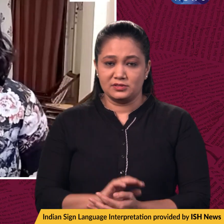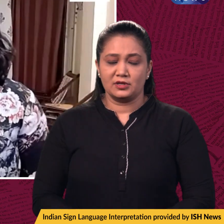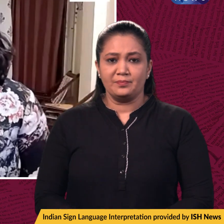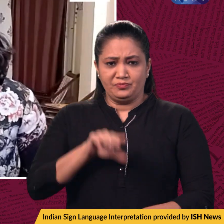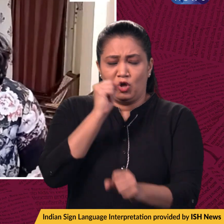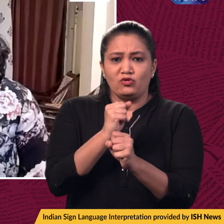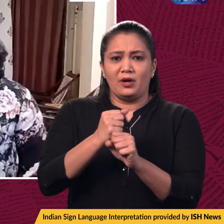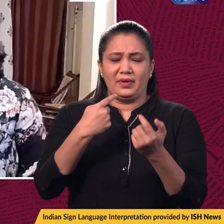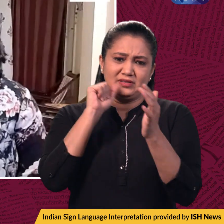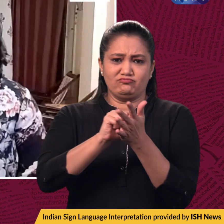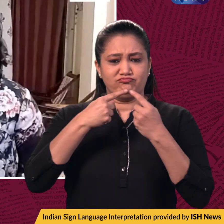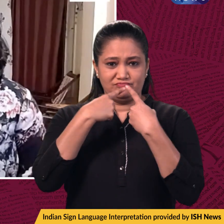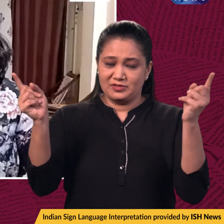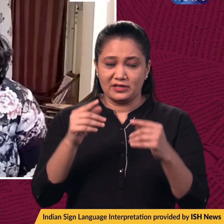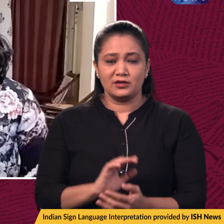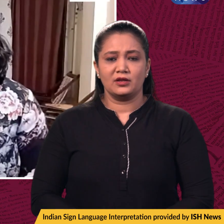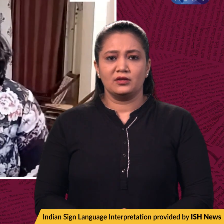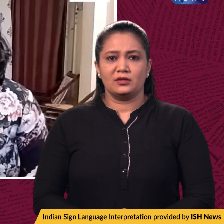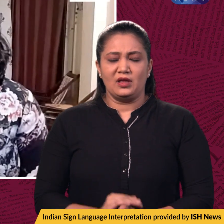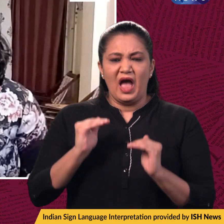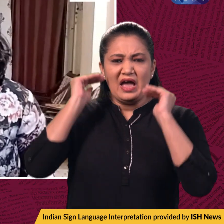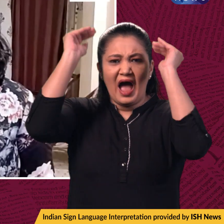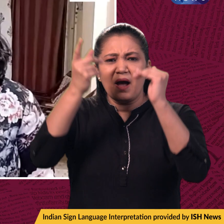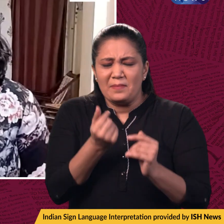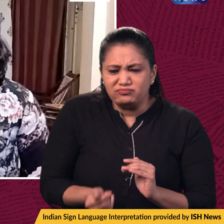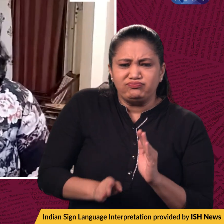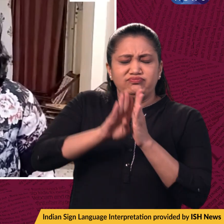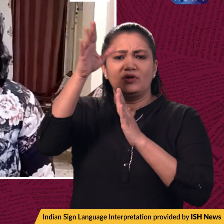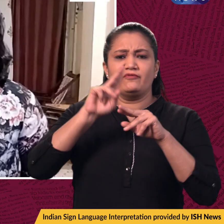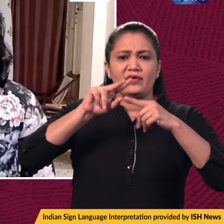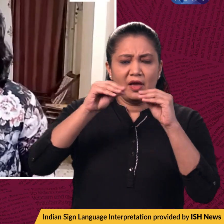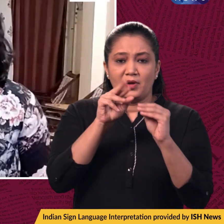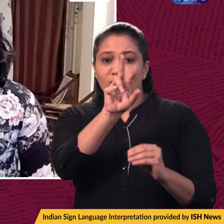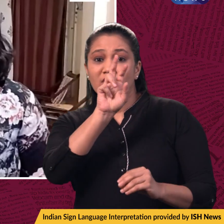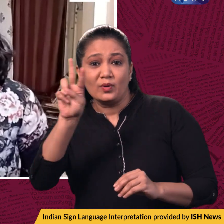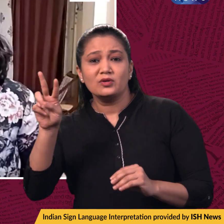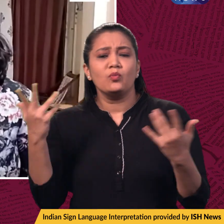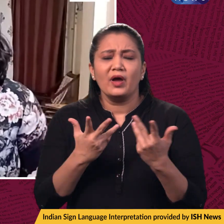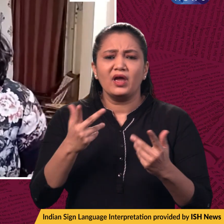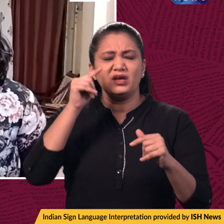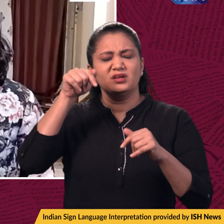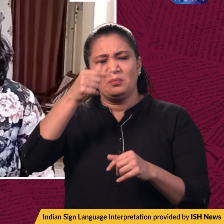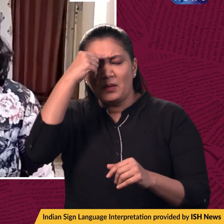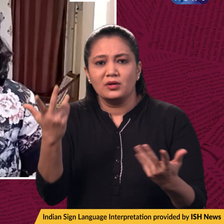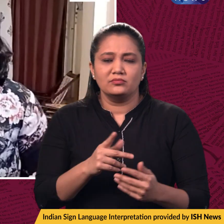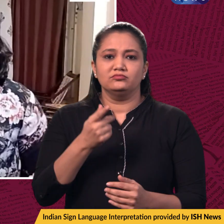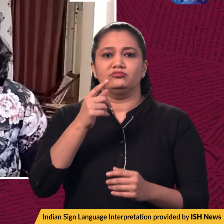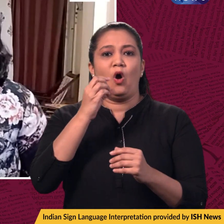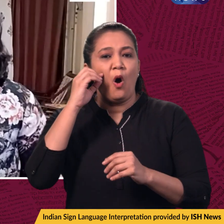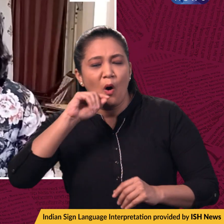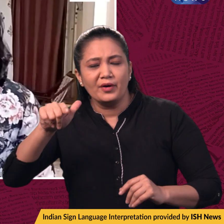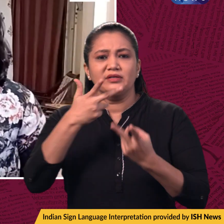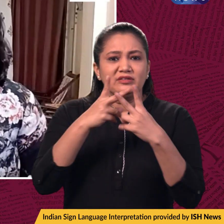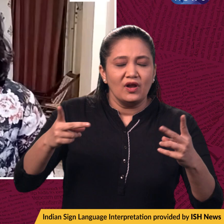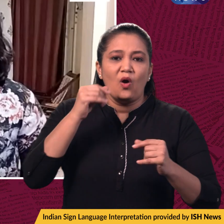4.83%. Now, the government press release has said, and I quote, "The high rate of inflation in February 2022 is primarily due to the rise in